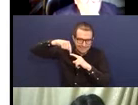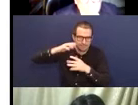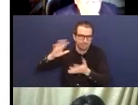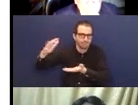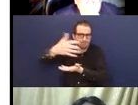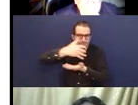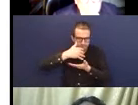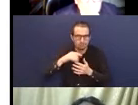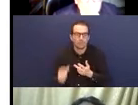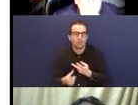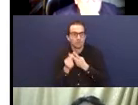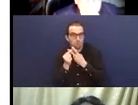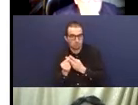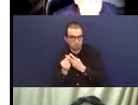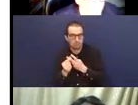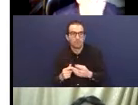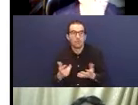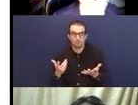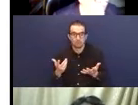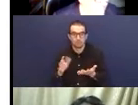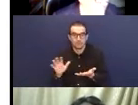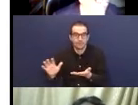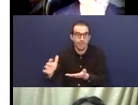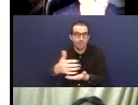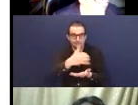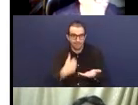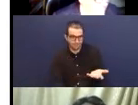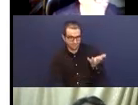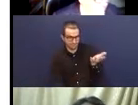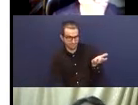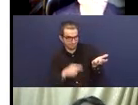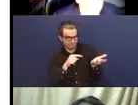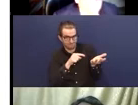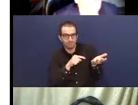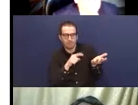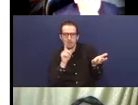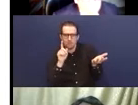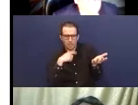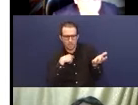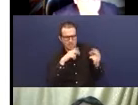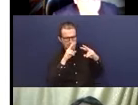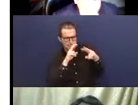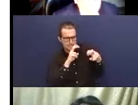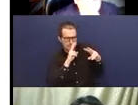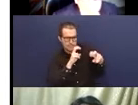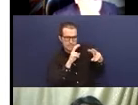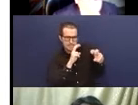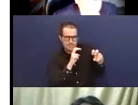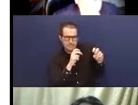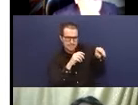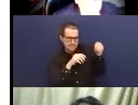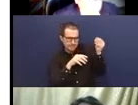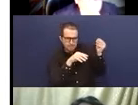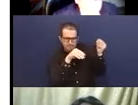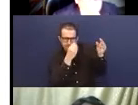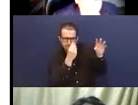messaging. This is both to protect the integrity of advocates and to ensure that the change sought is